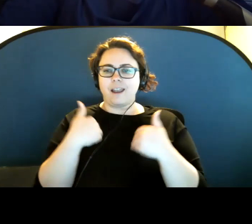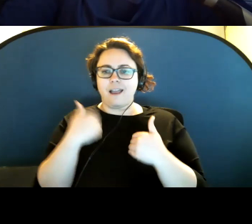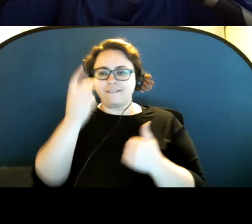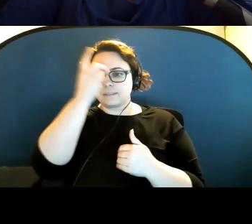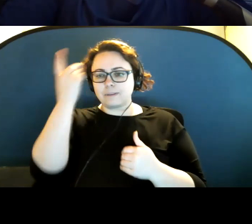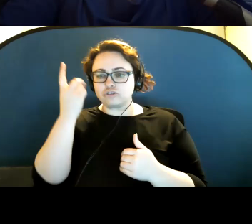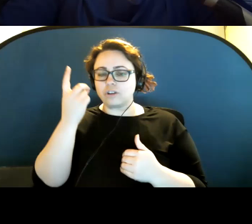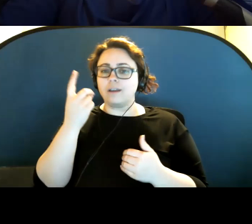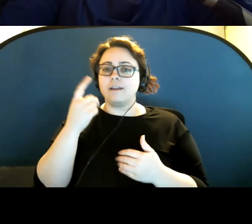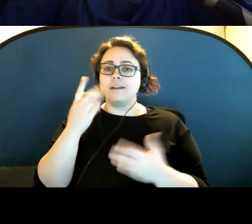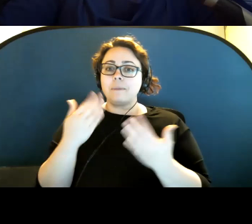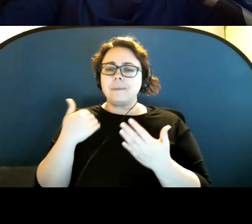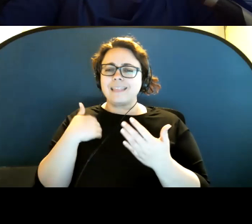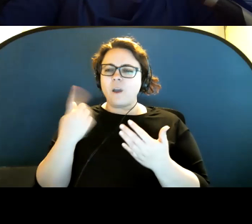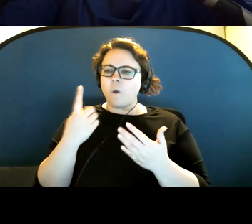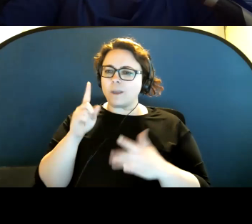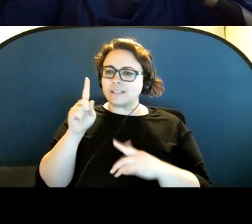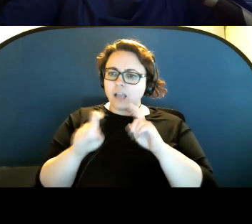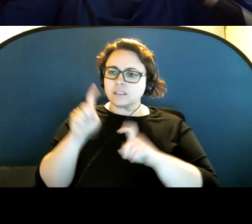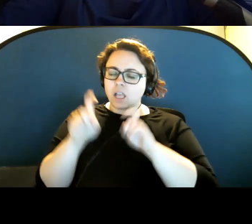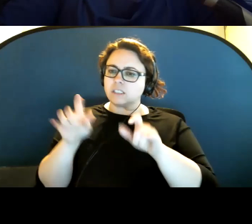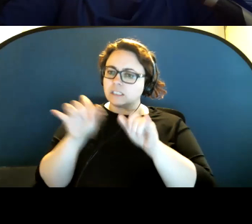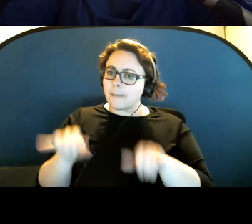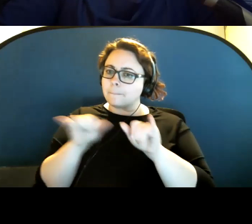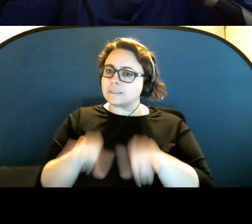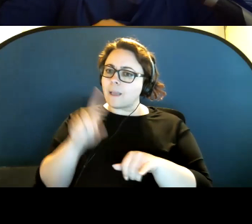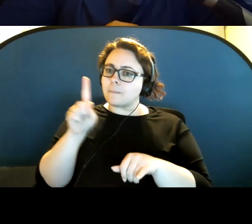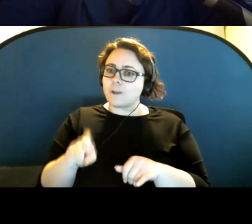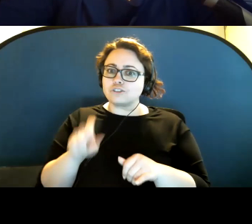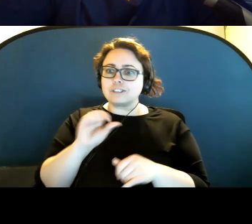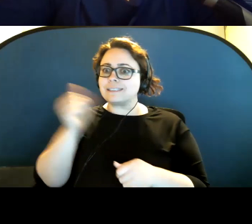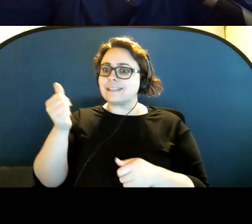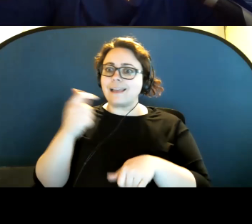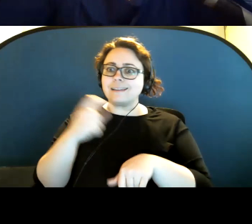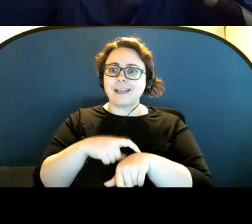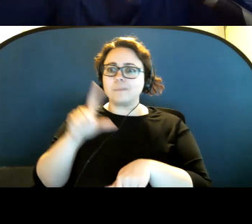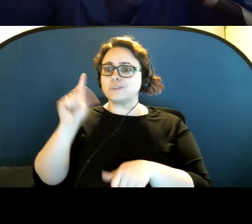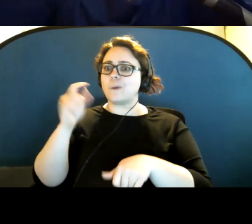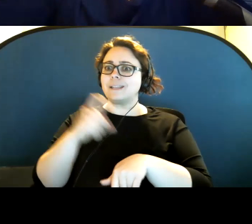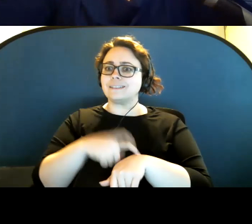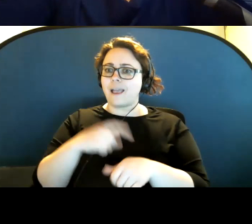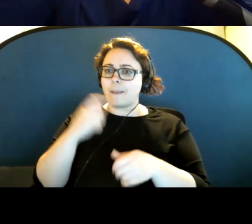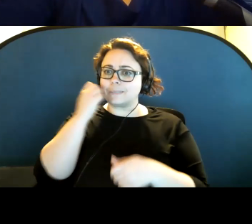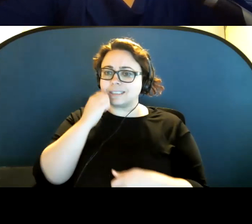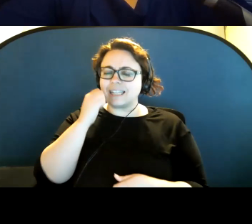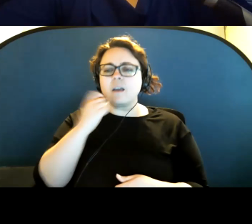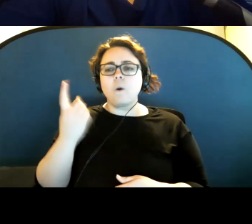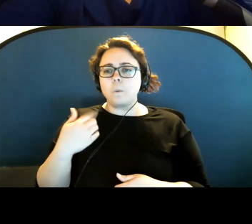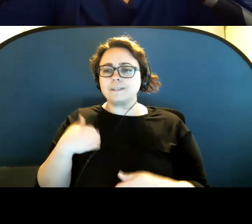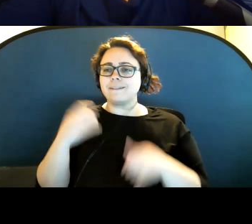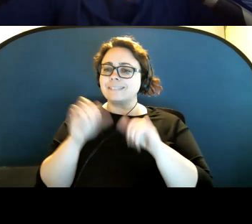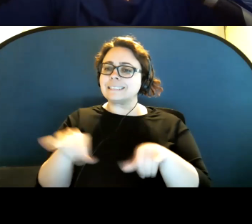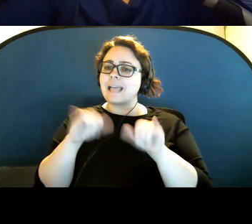have repetitive questions that they ask you 10, 20 times a day, is to have kind of a canned response, the thing that